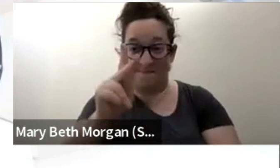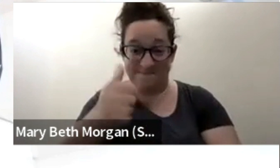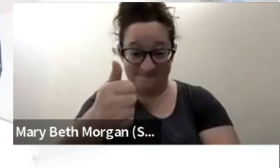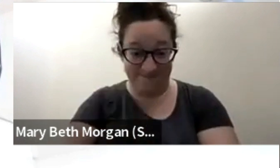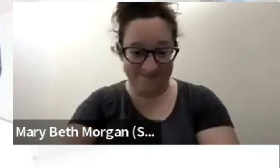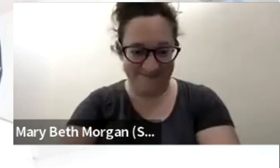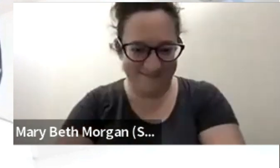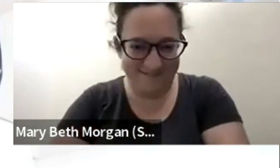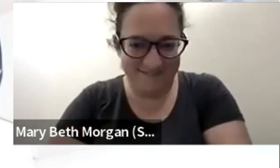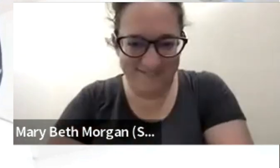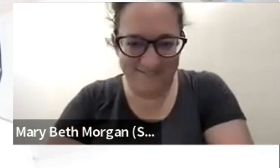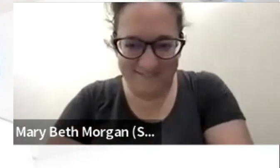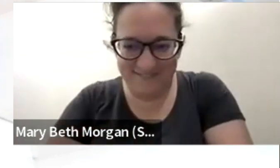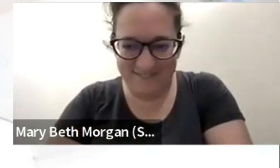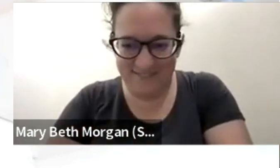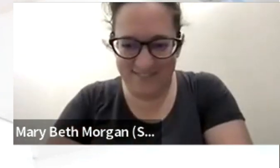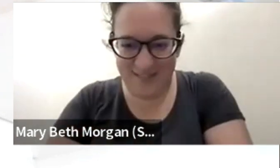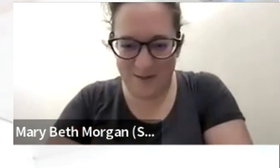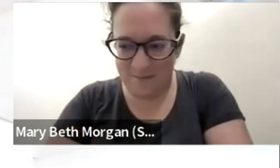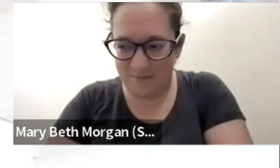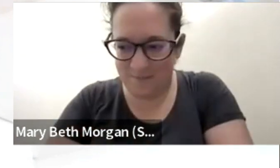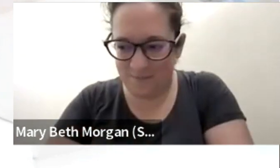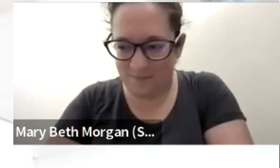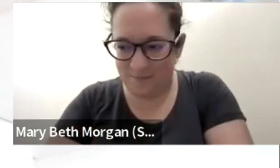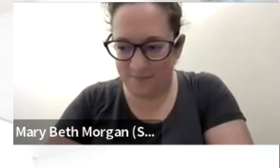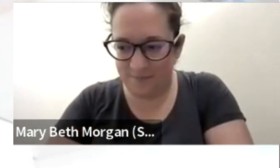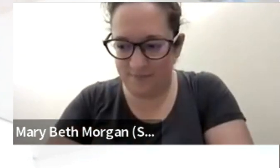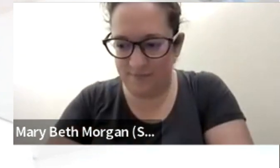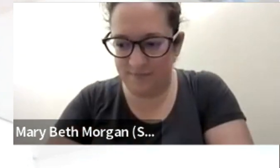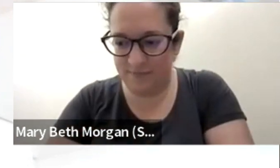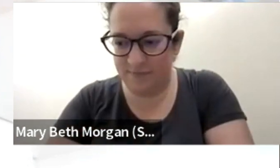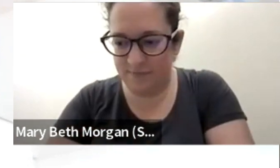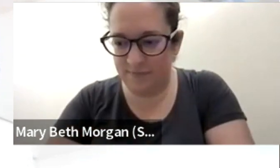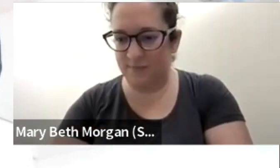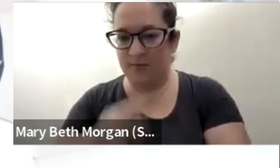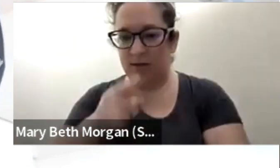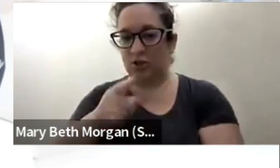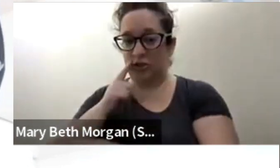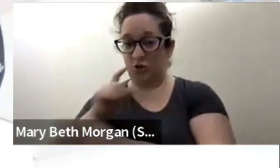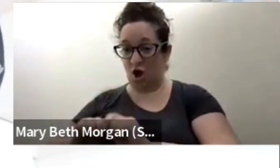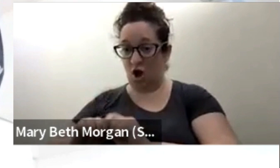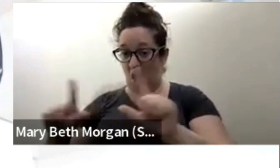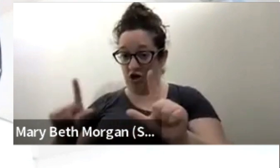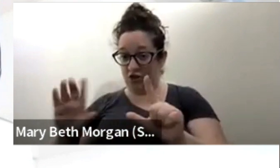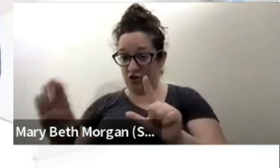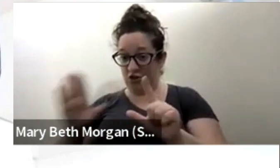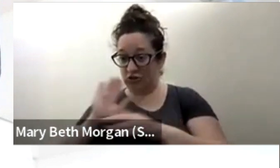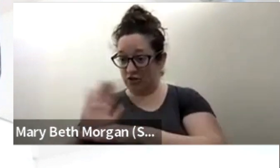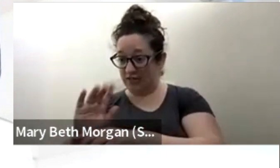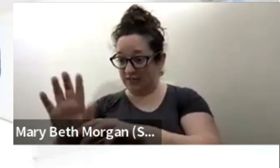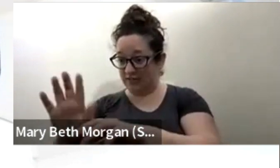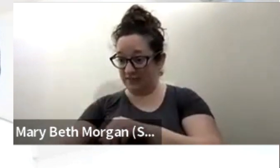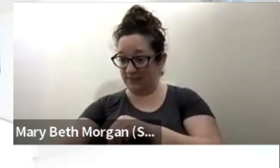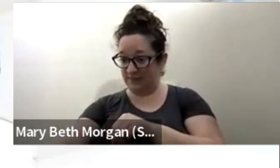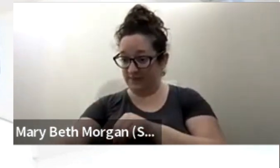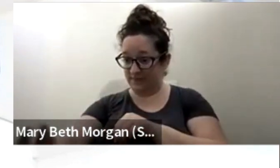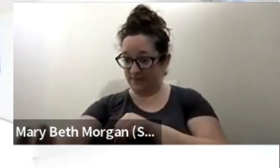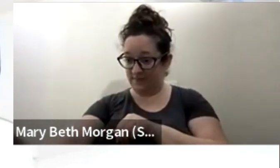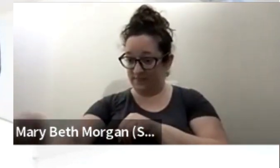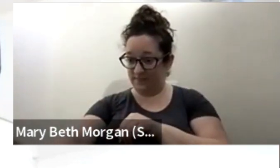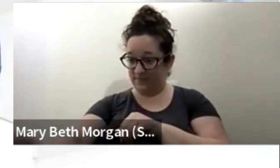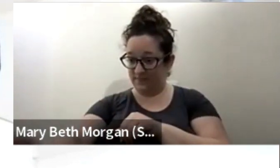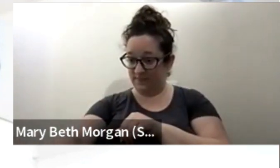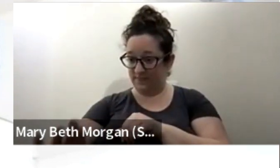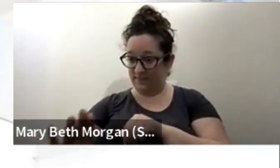she's almost wonderful when she sees that, oh, okay, so he was a boy, and she kind of goes,